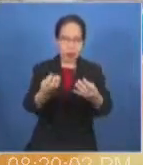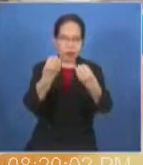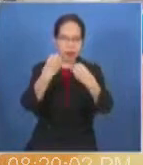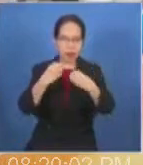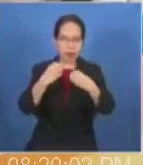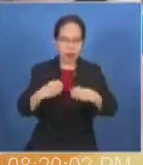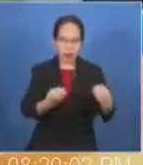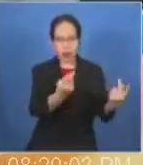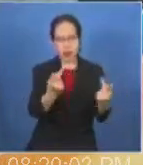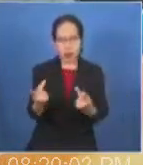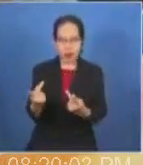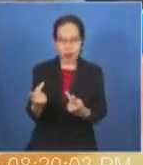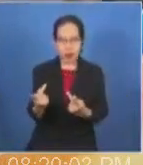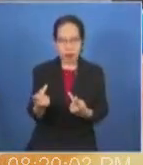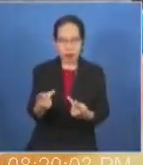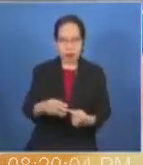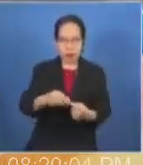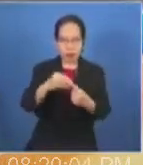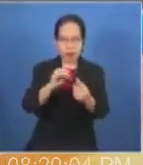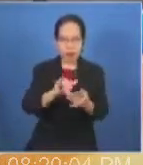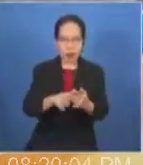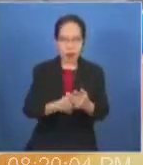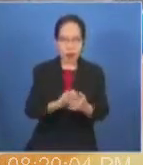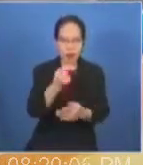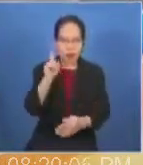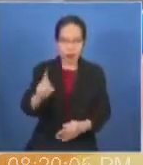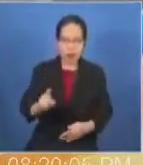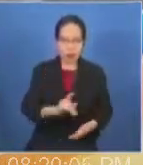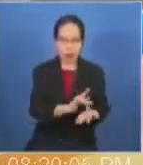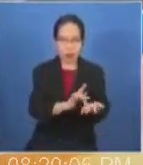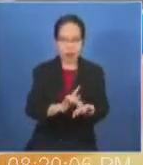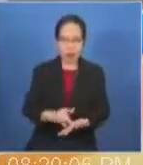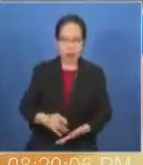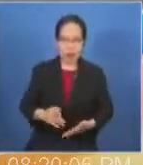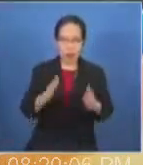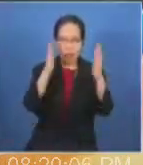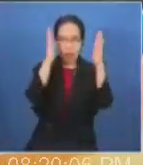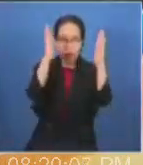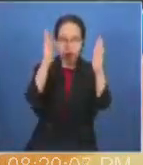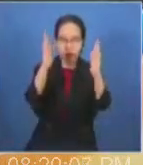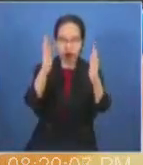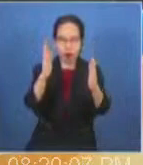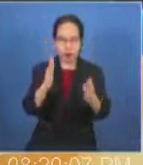opportunity, especially those who need medical attention